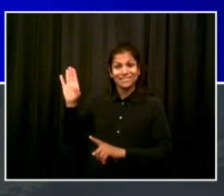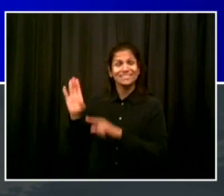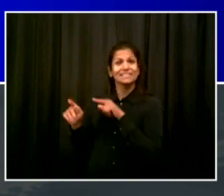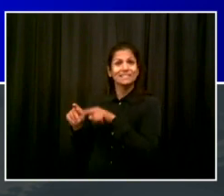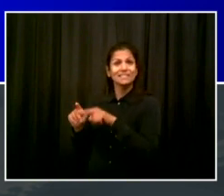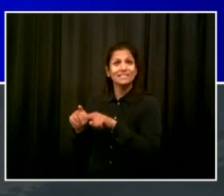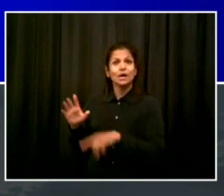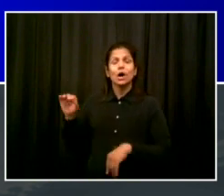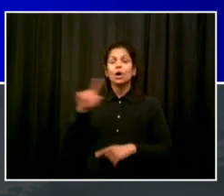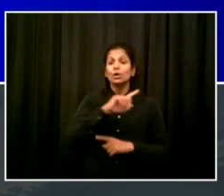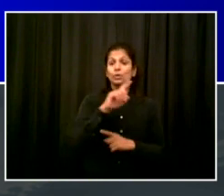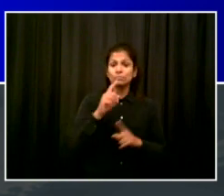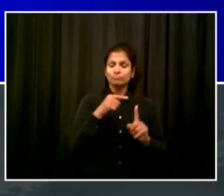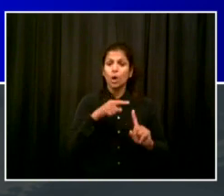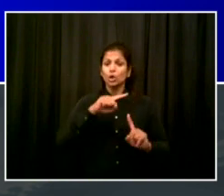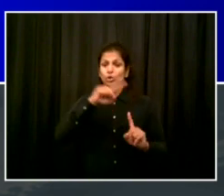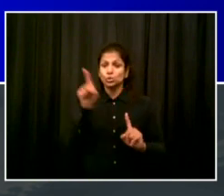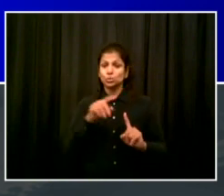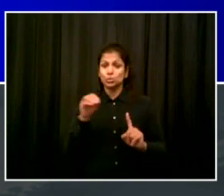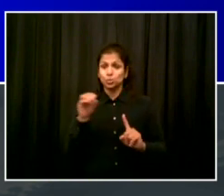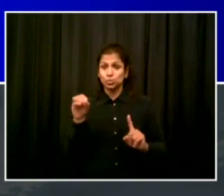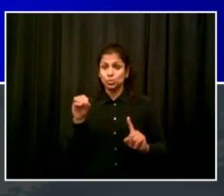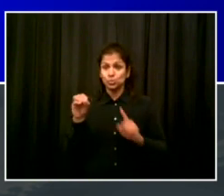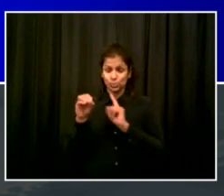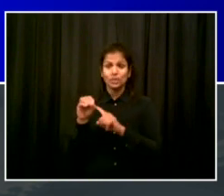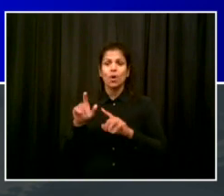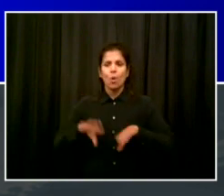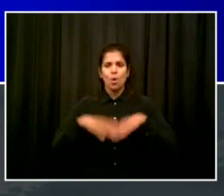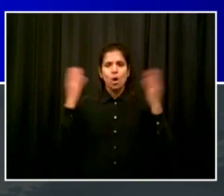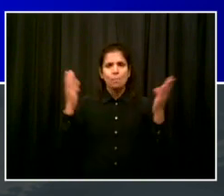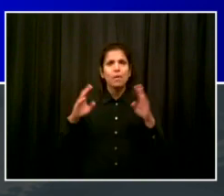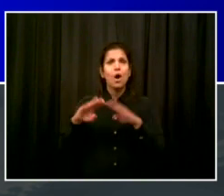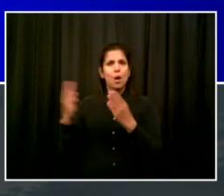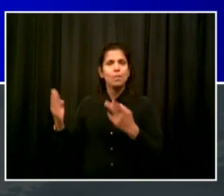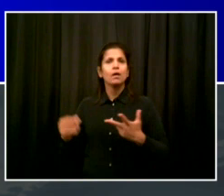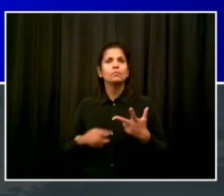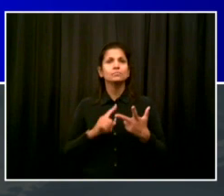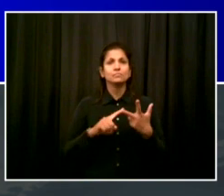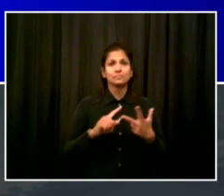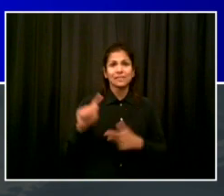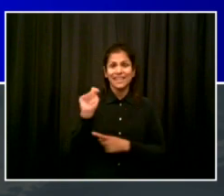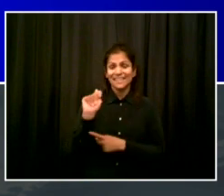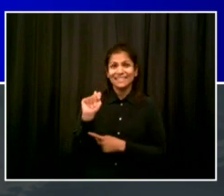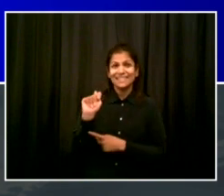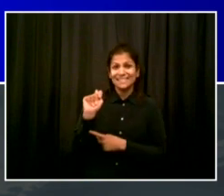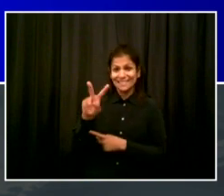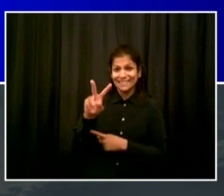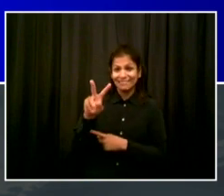Production of movies, TV shows, that can proceed.